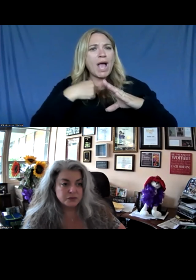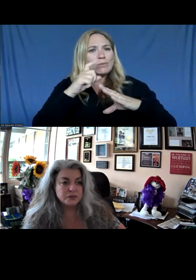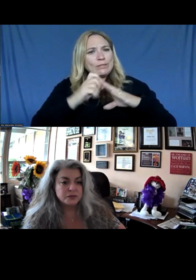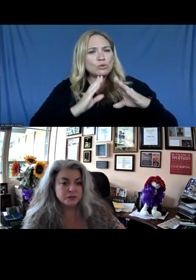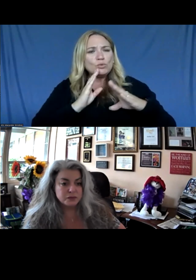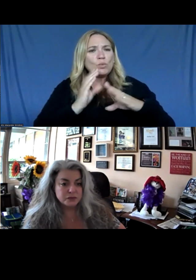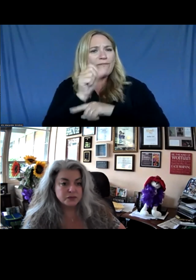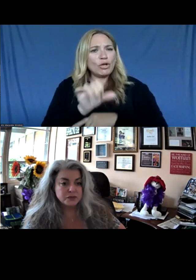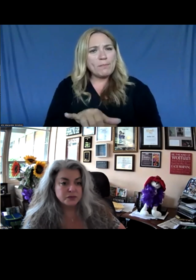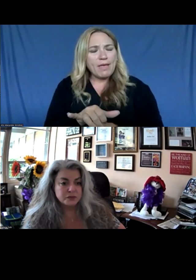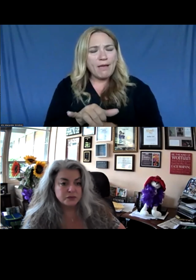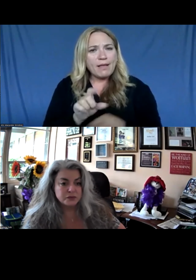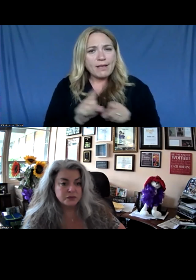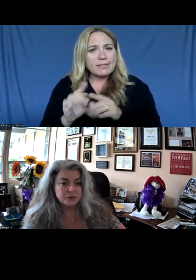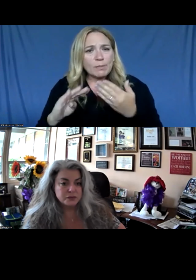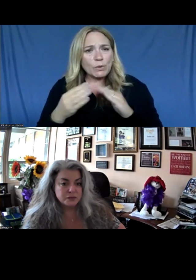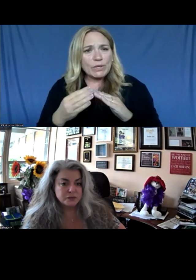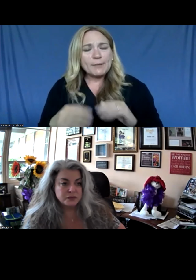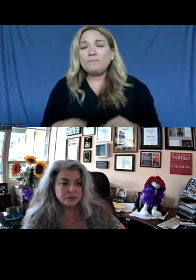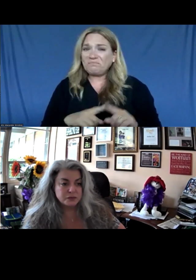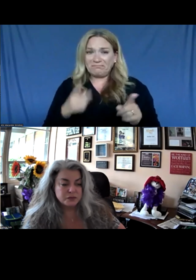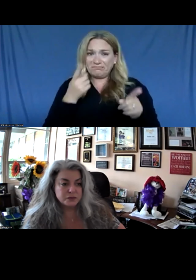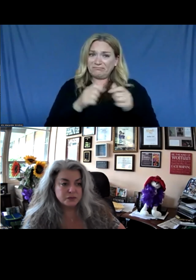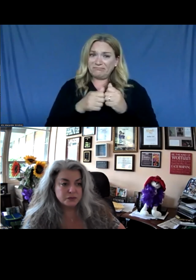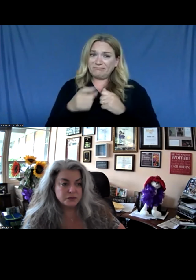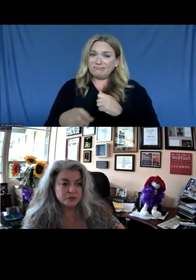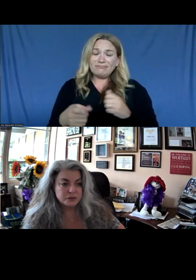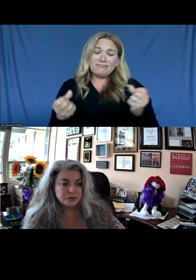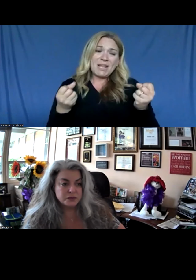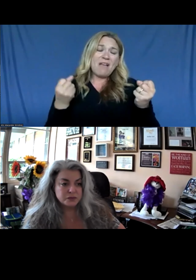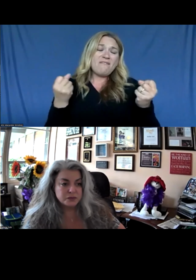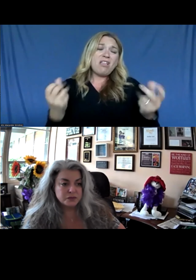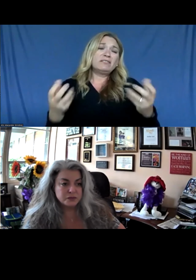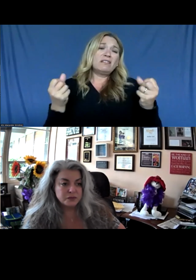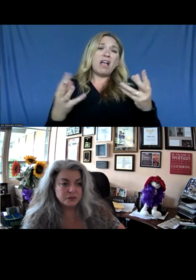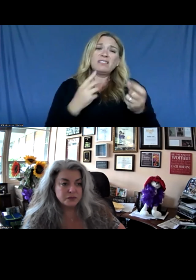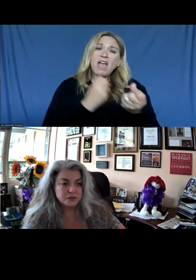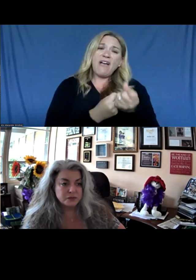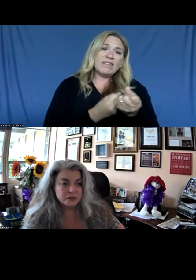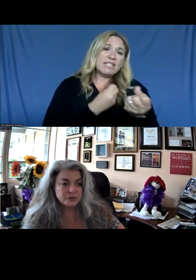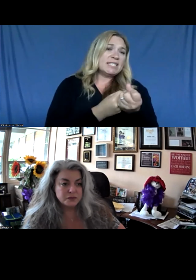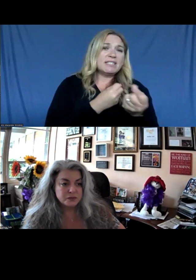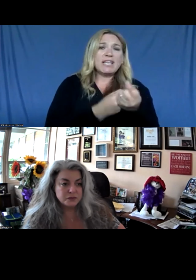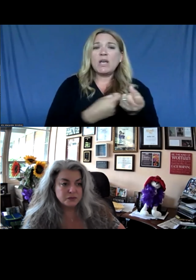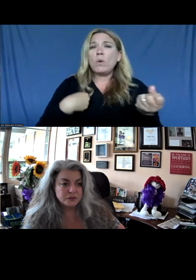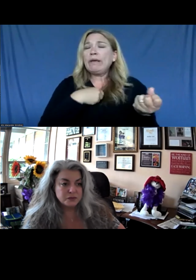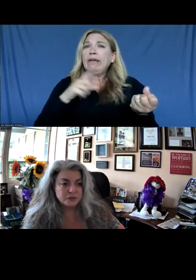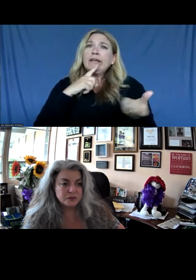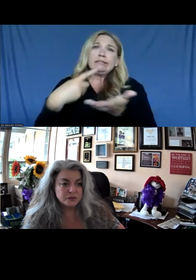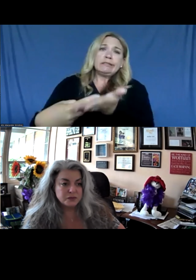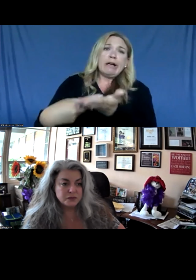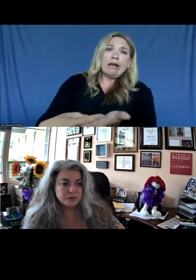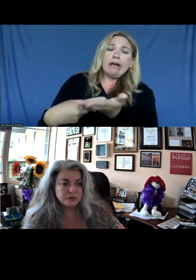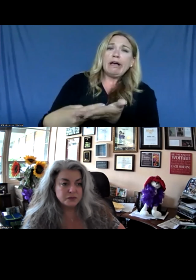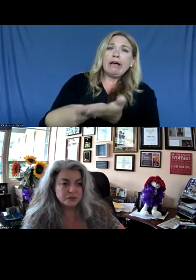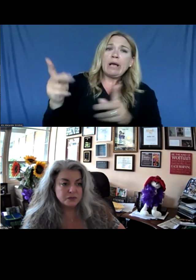community. But I agree with you. I think there's been lots of advocacy. I think we've spent years talking about the growing population. We're